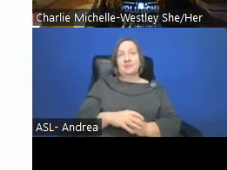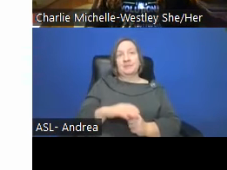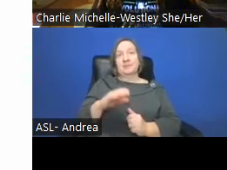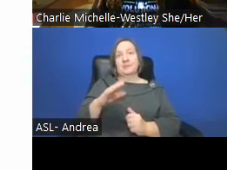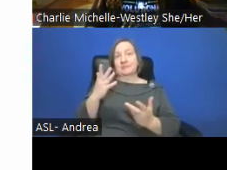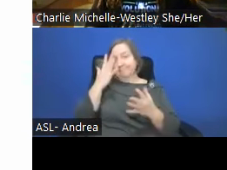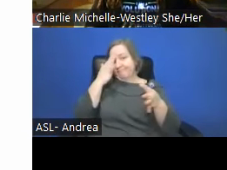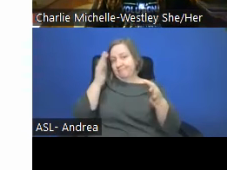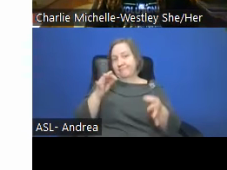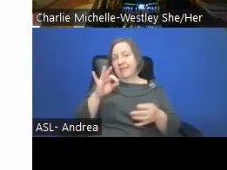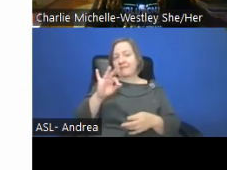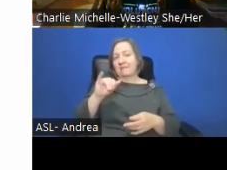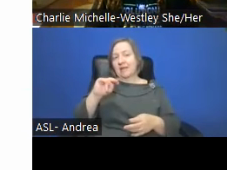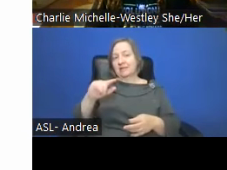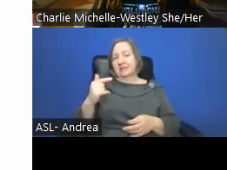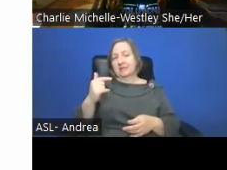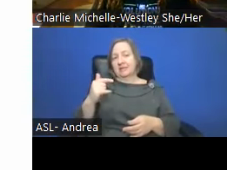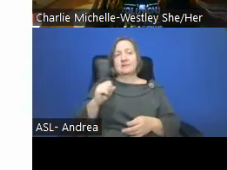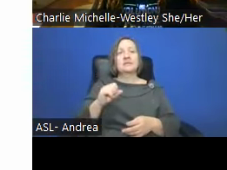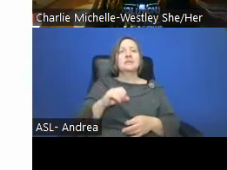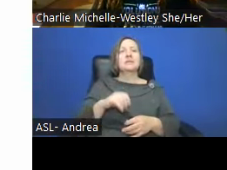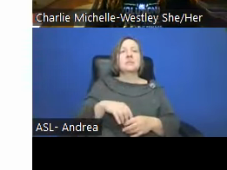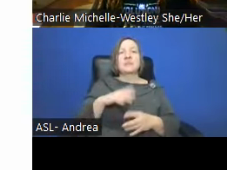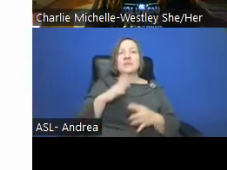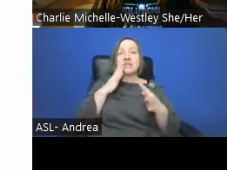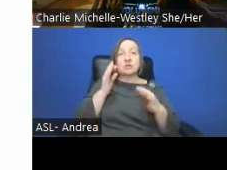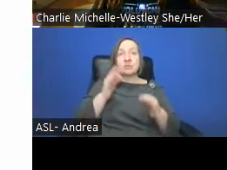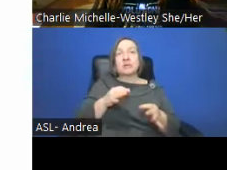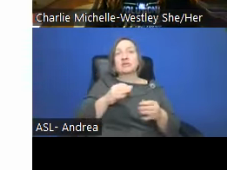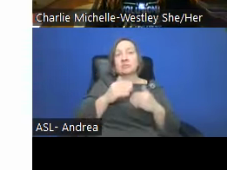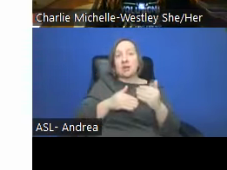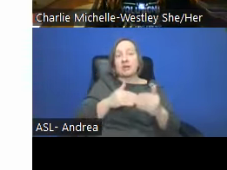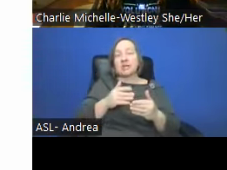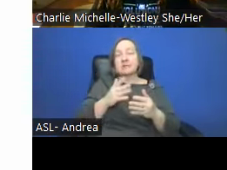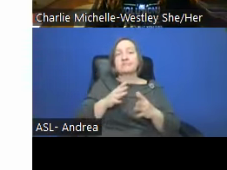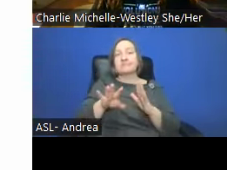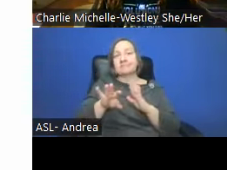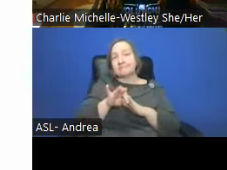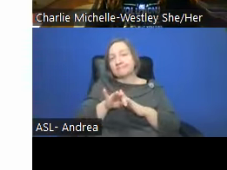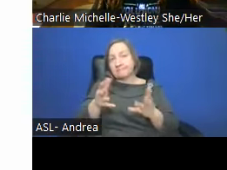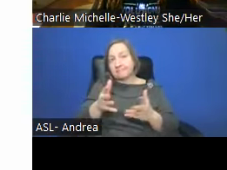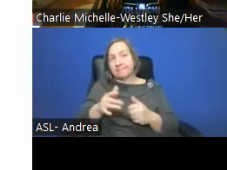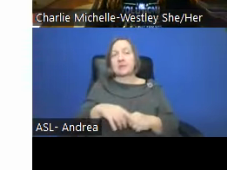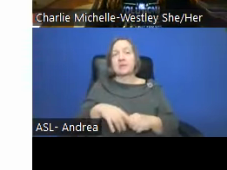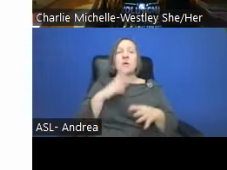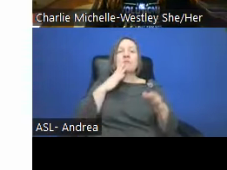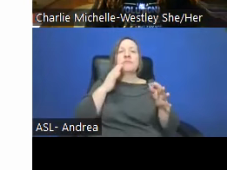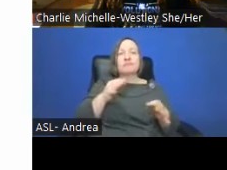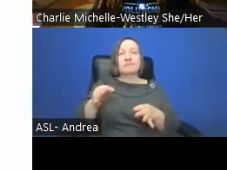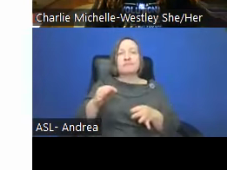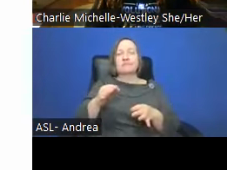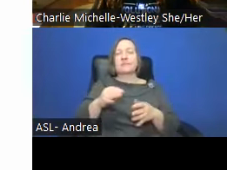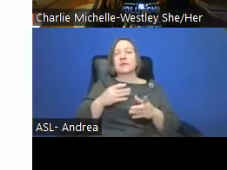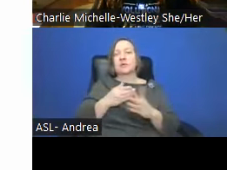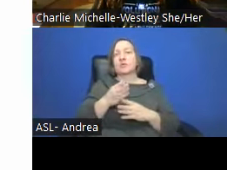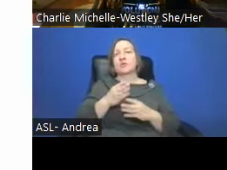Findings. C1, determination process and findings. A, findings are determined using the preponderance of